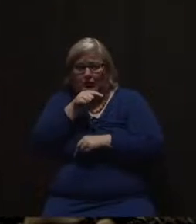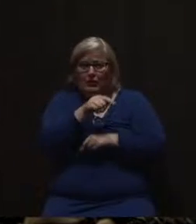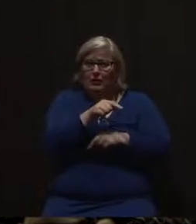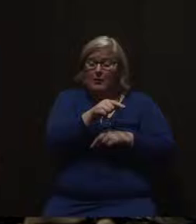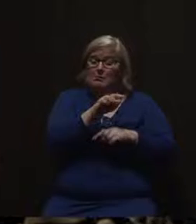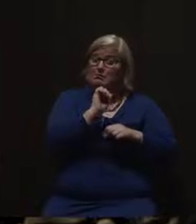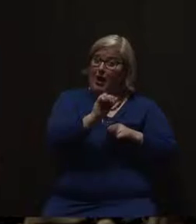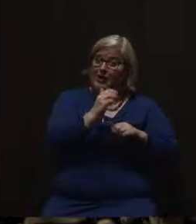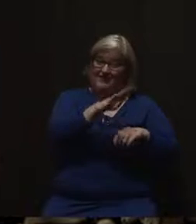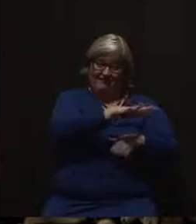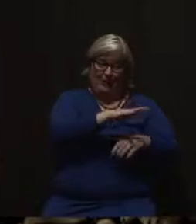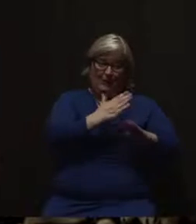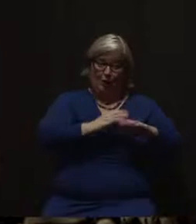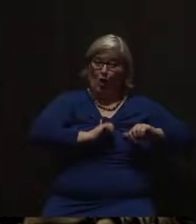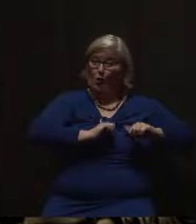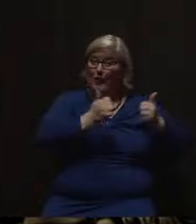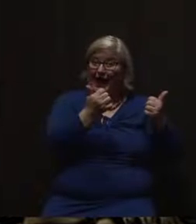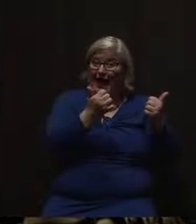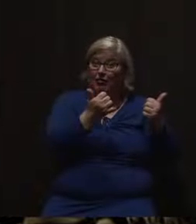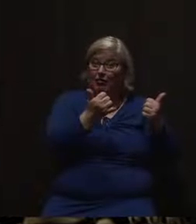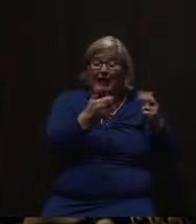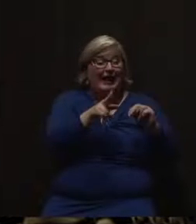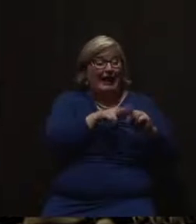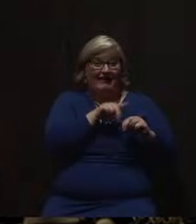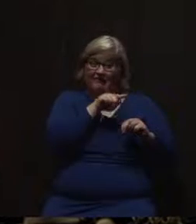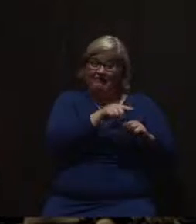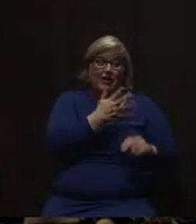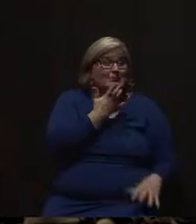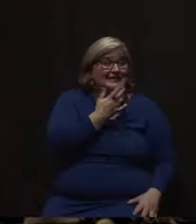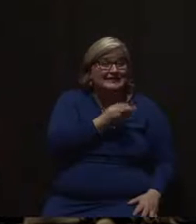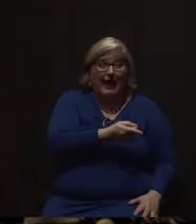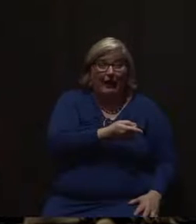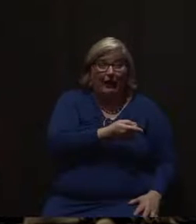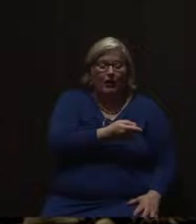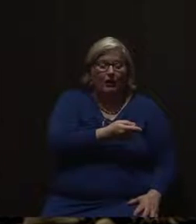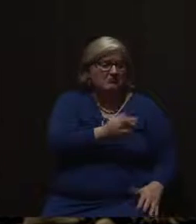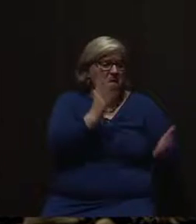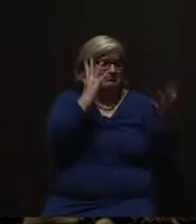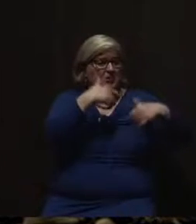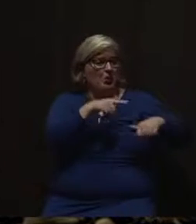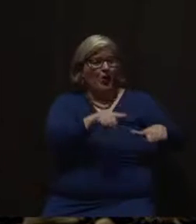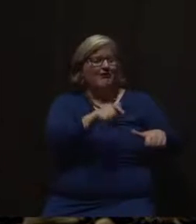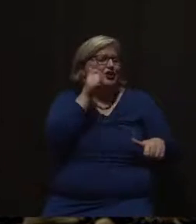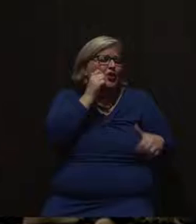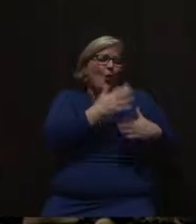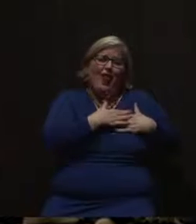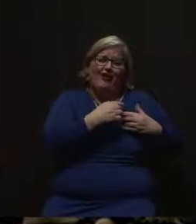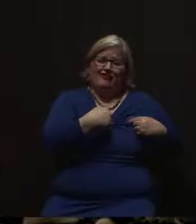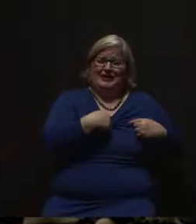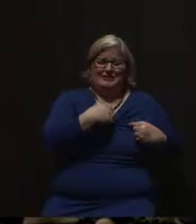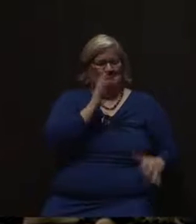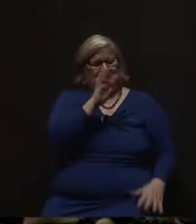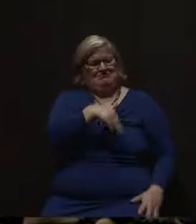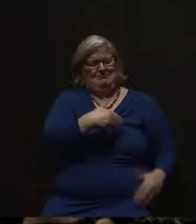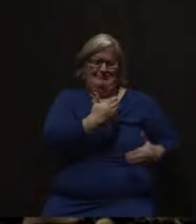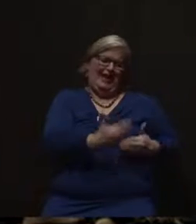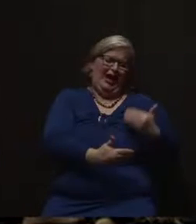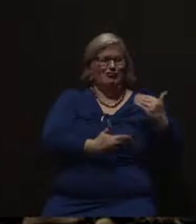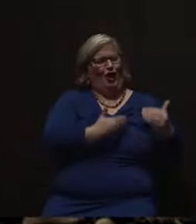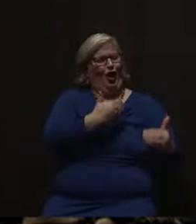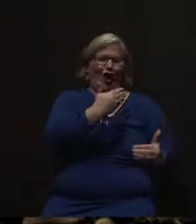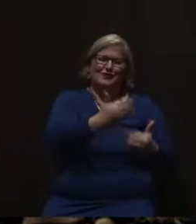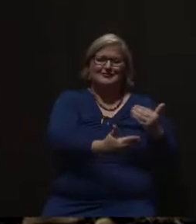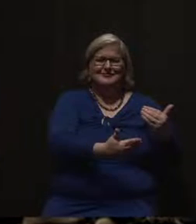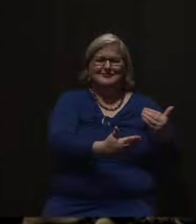still be part of the community. And the more dysfunctional, the more people are afraid of to be ostracized, and they just